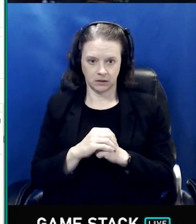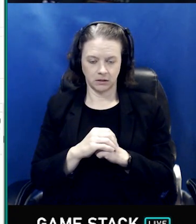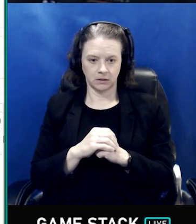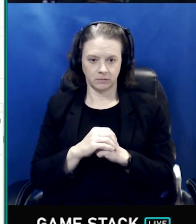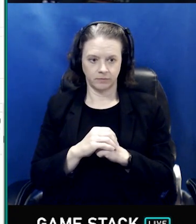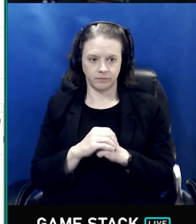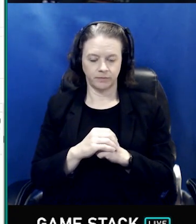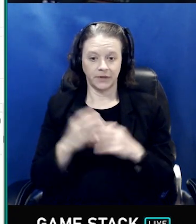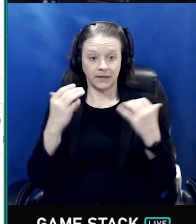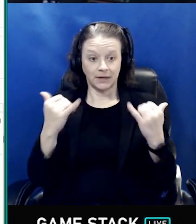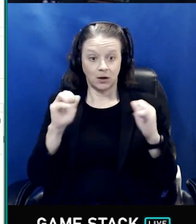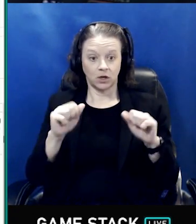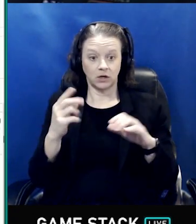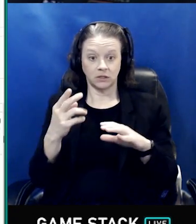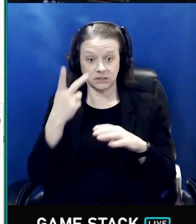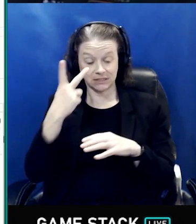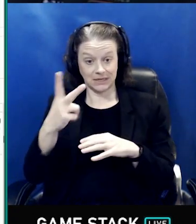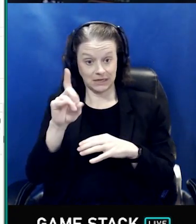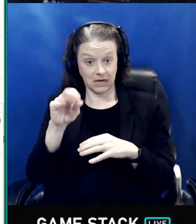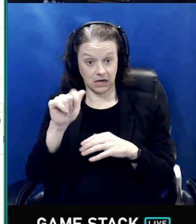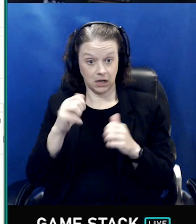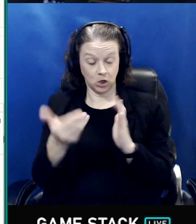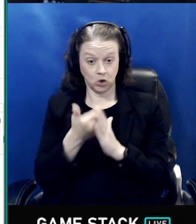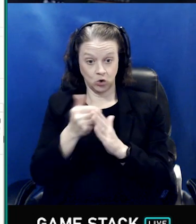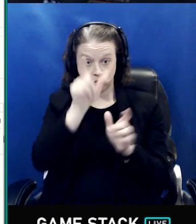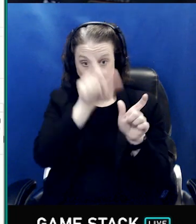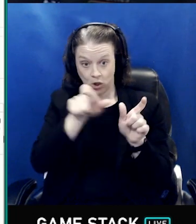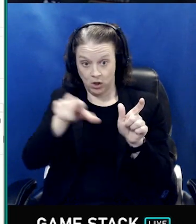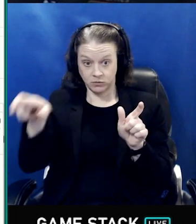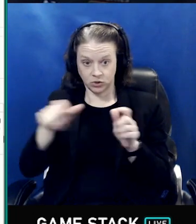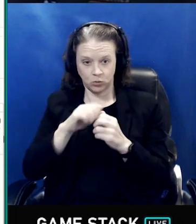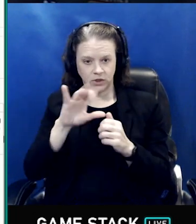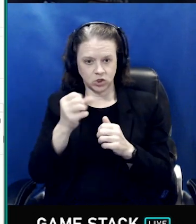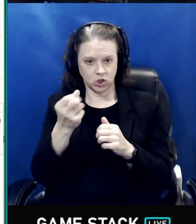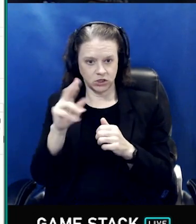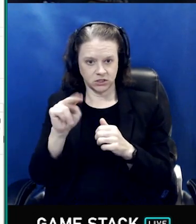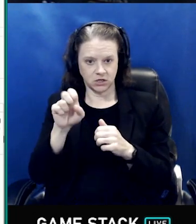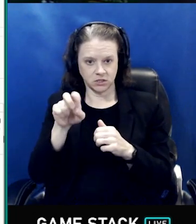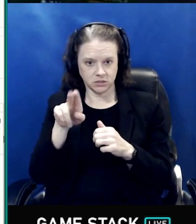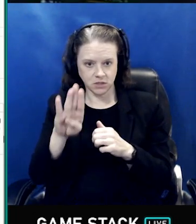Now you can see there are new columns with a JSON sub element.